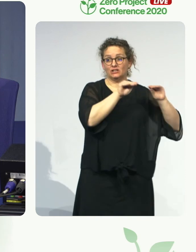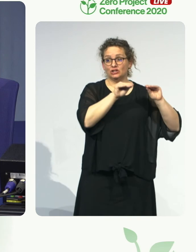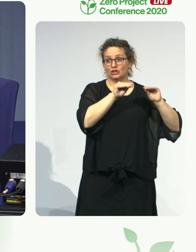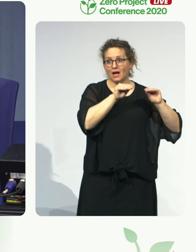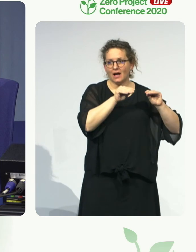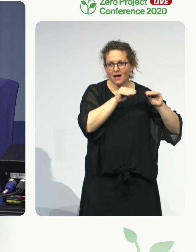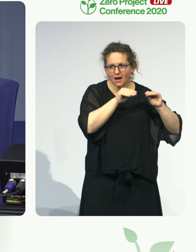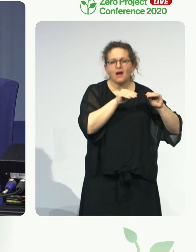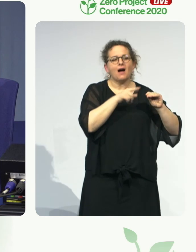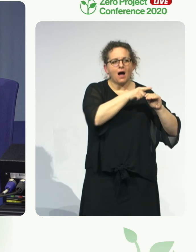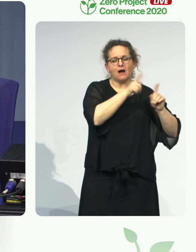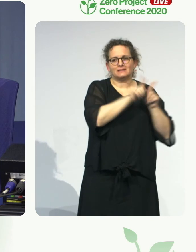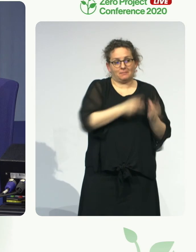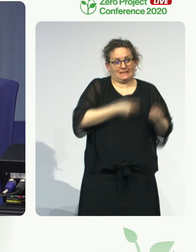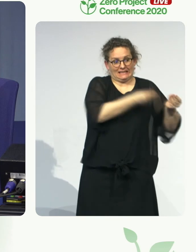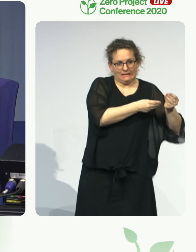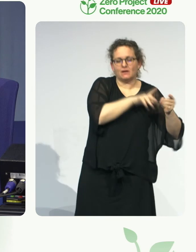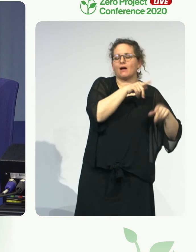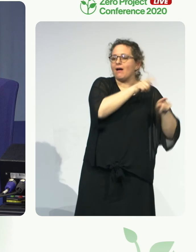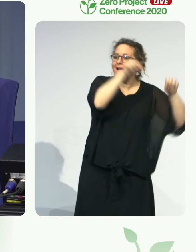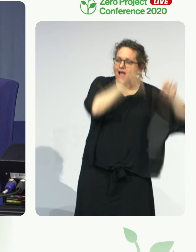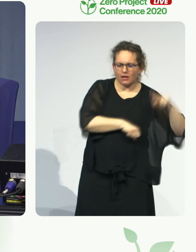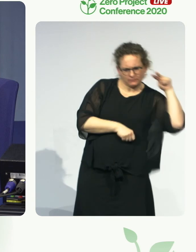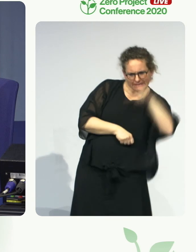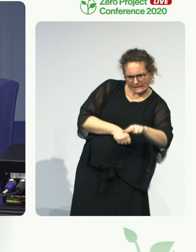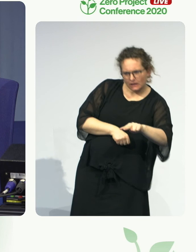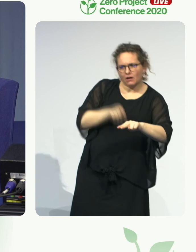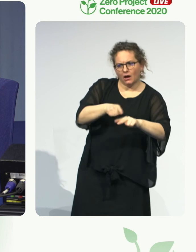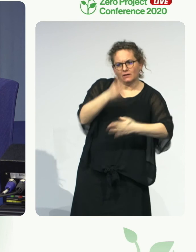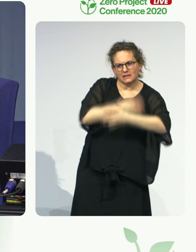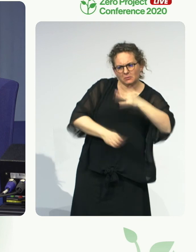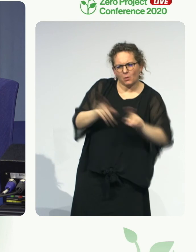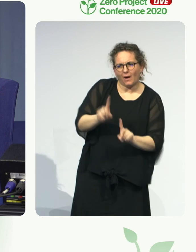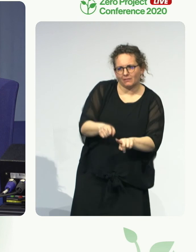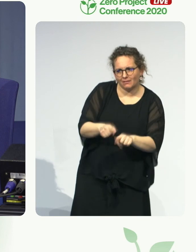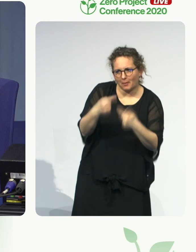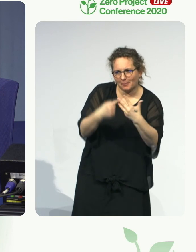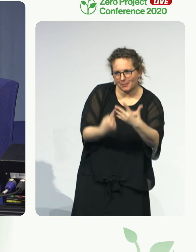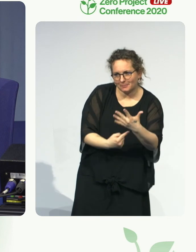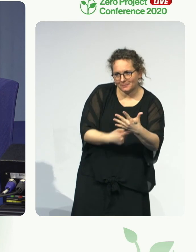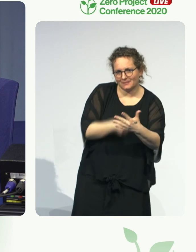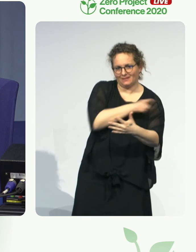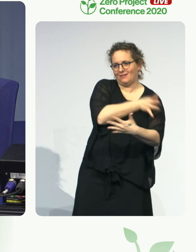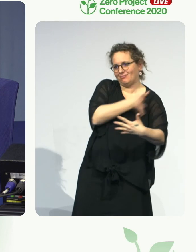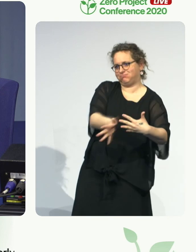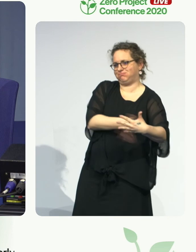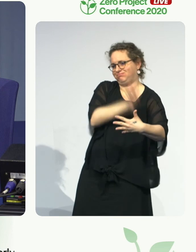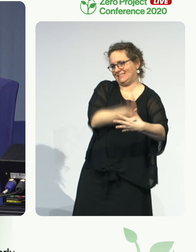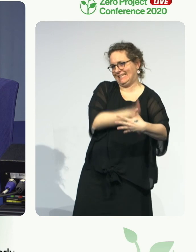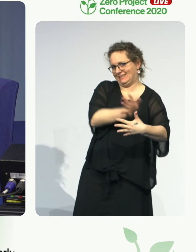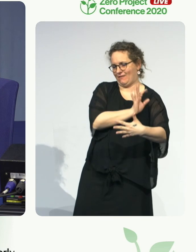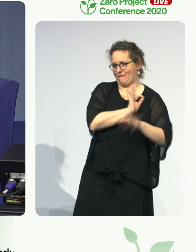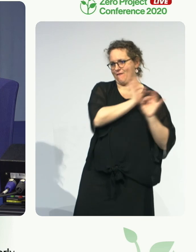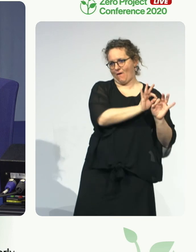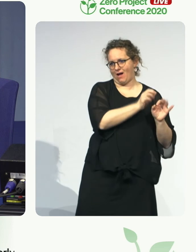needs. But we also do medical screening in collaboration with the Ministry of Health. So